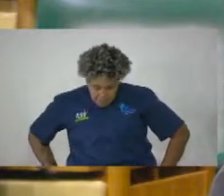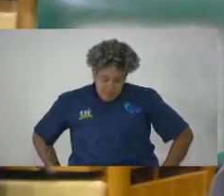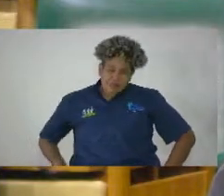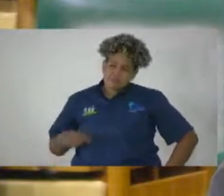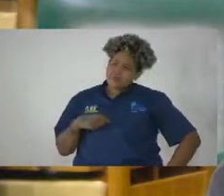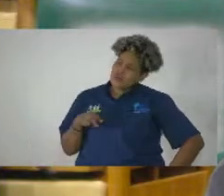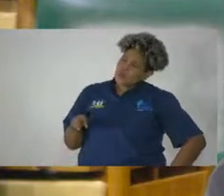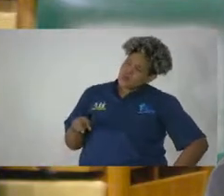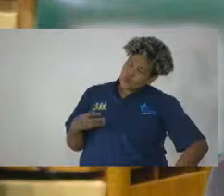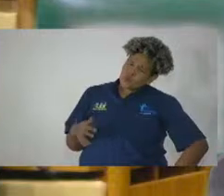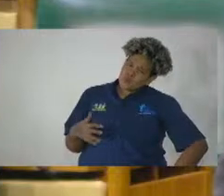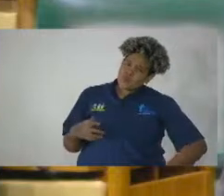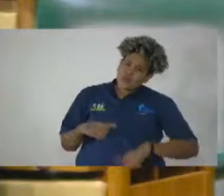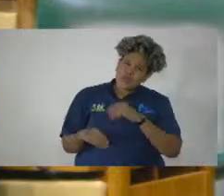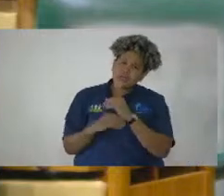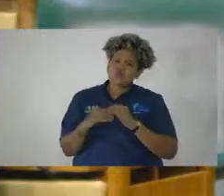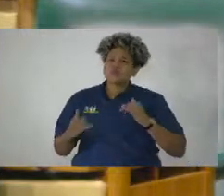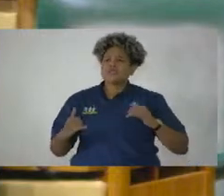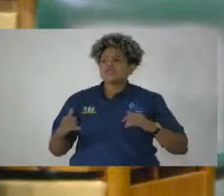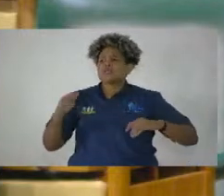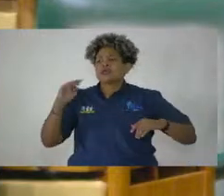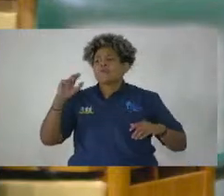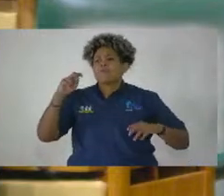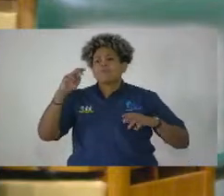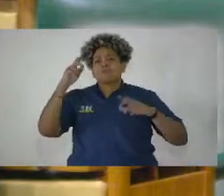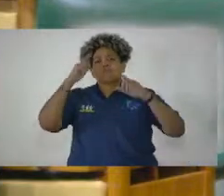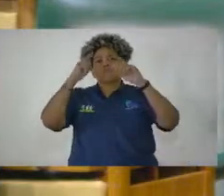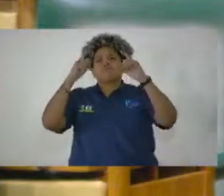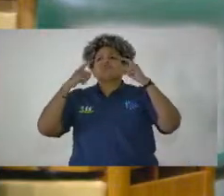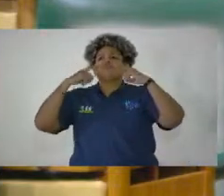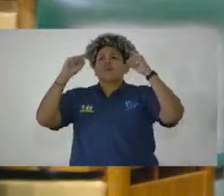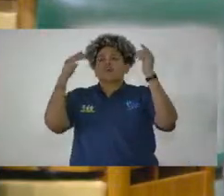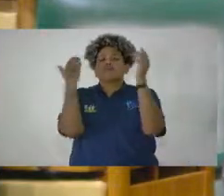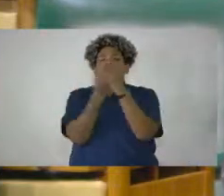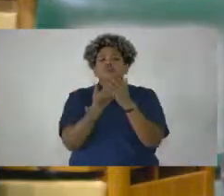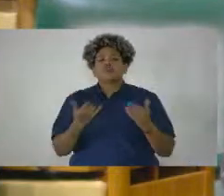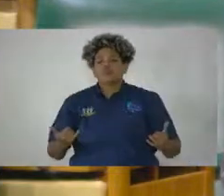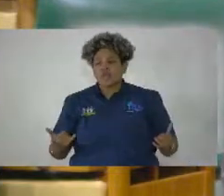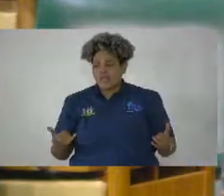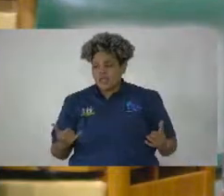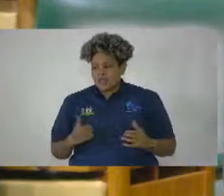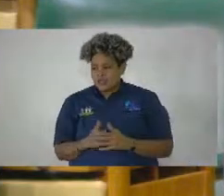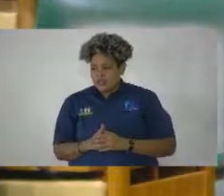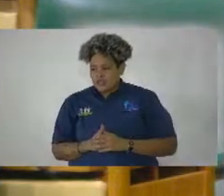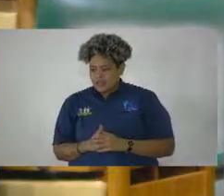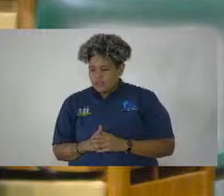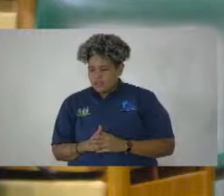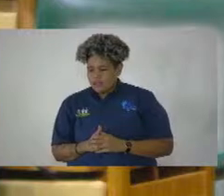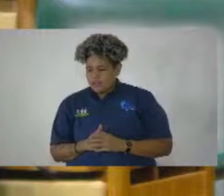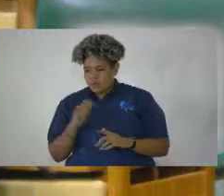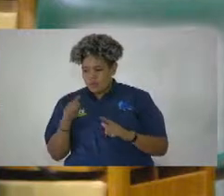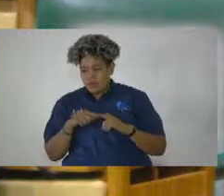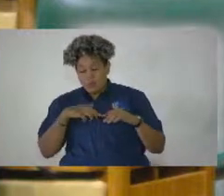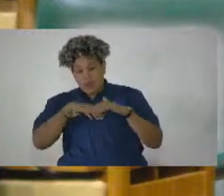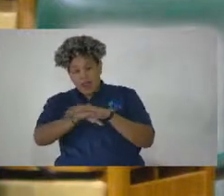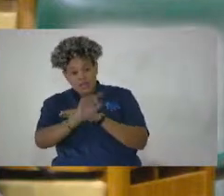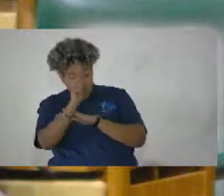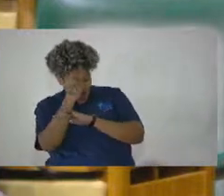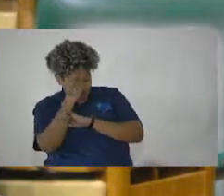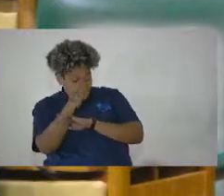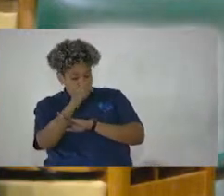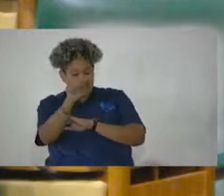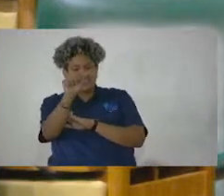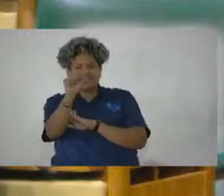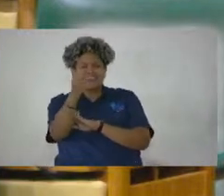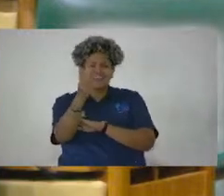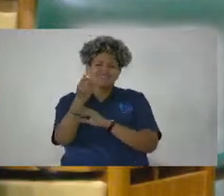which a milestone was reached today, further milestone. When we entered government, there were